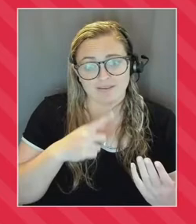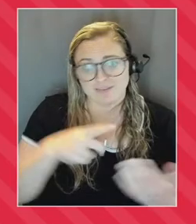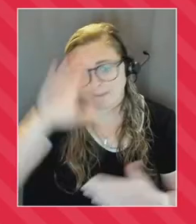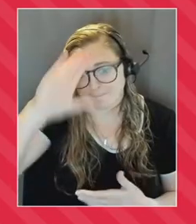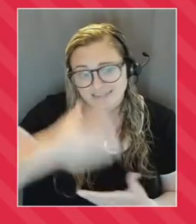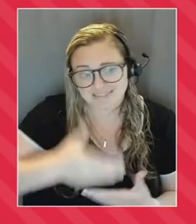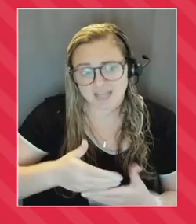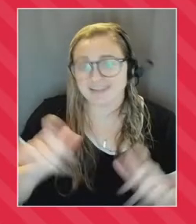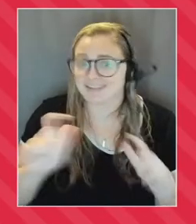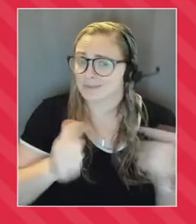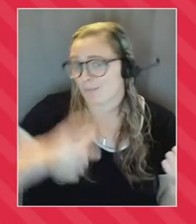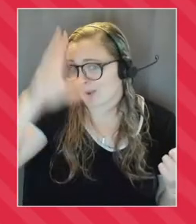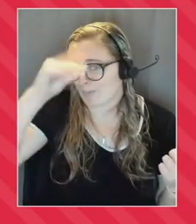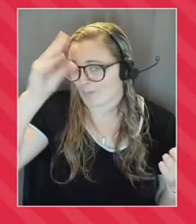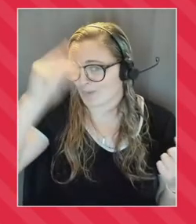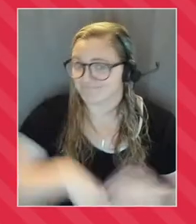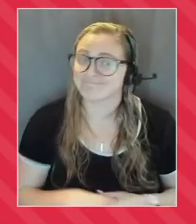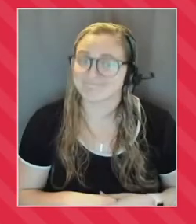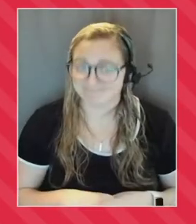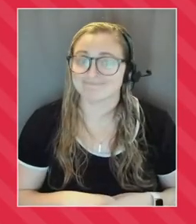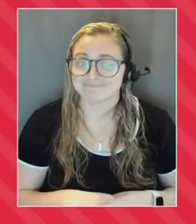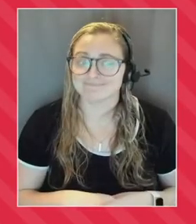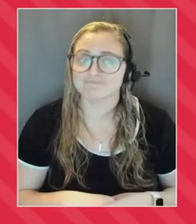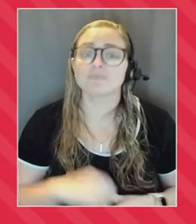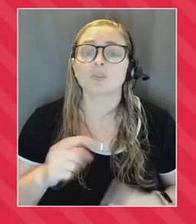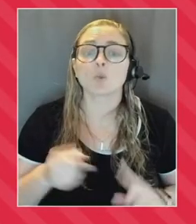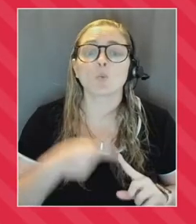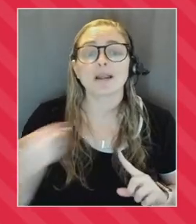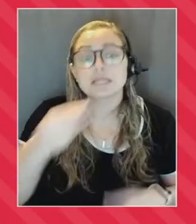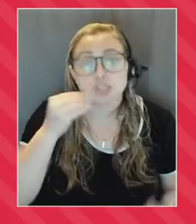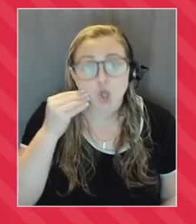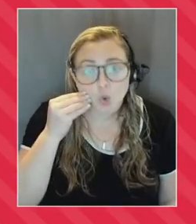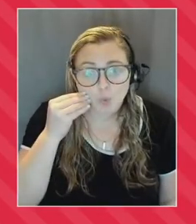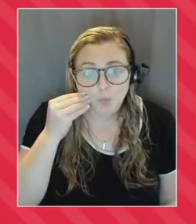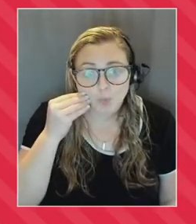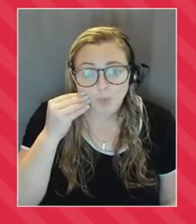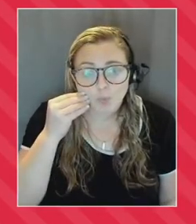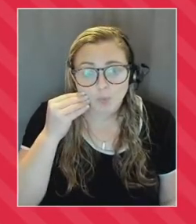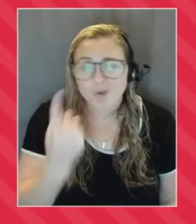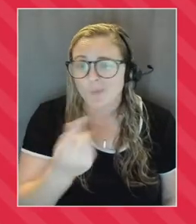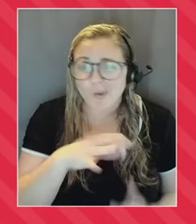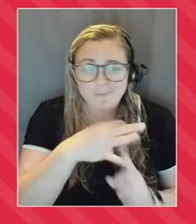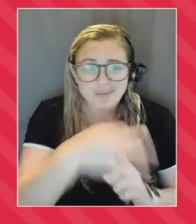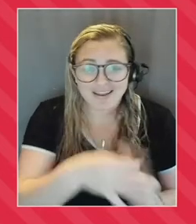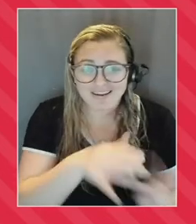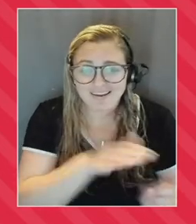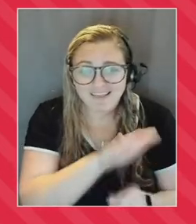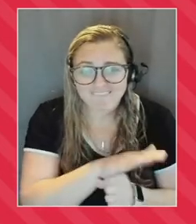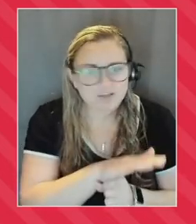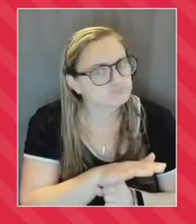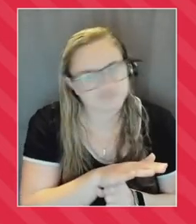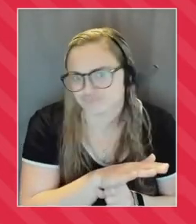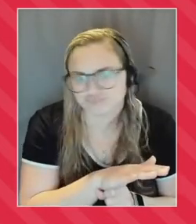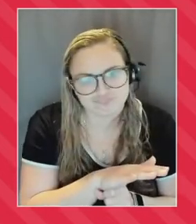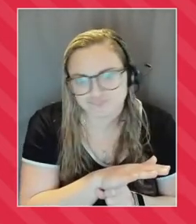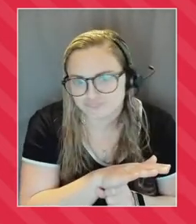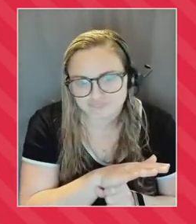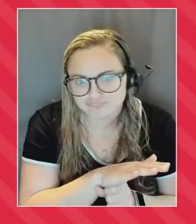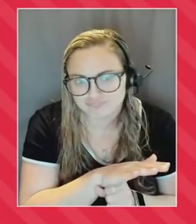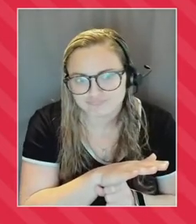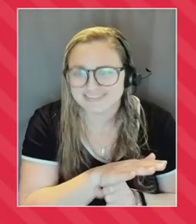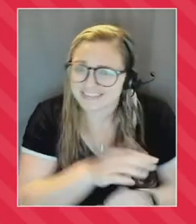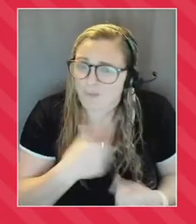boy. When he's at home, one banana is not enough. So I can't